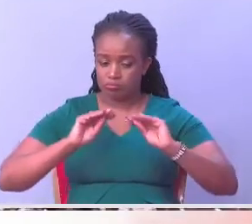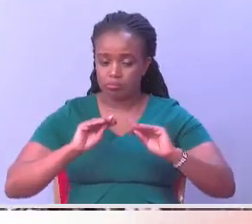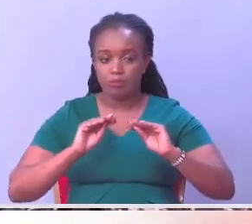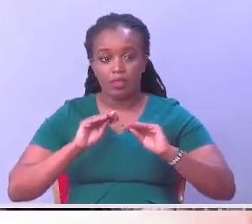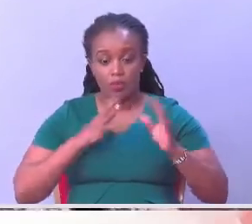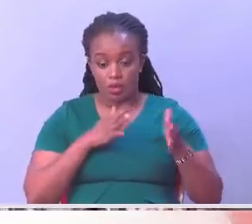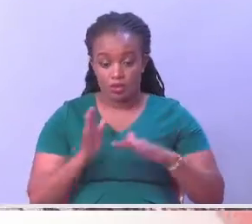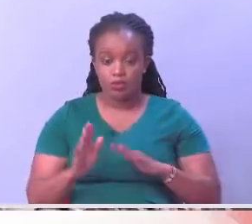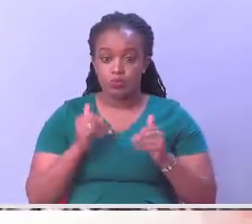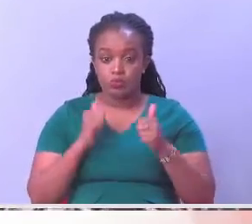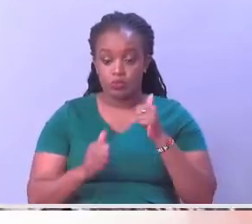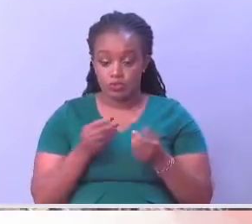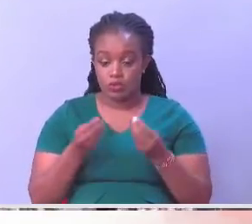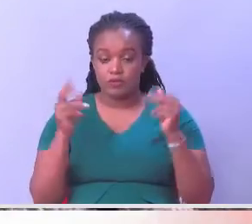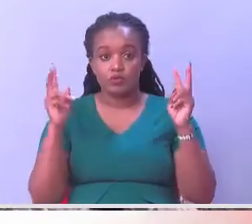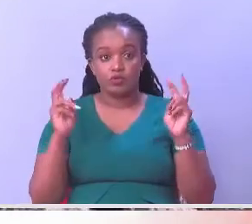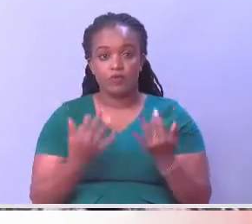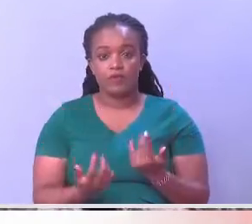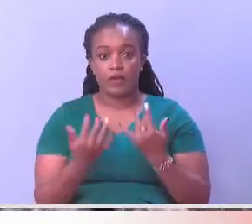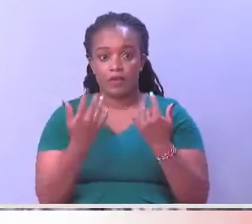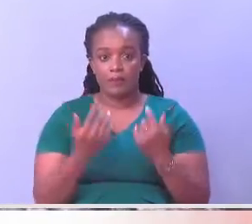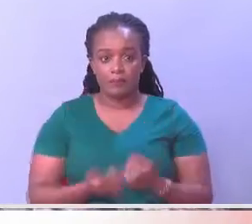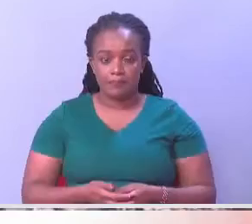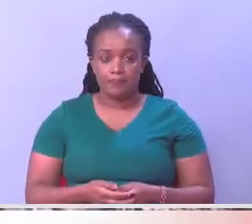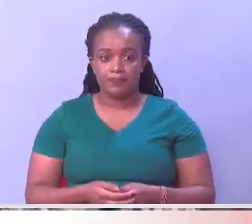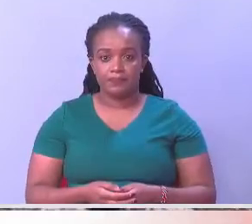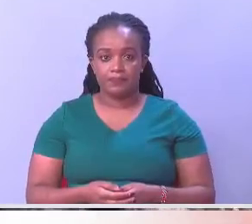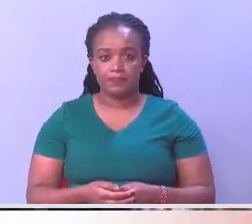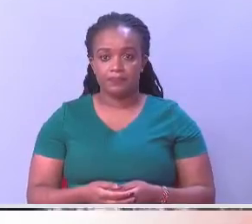such as fires. Andrina Kilemi, TV 47.